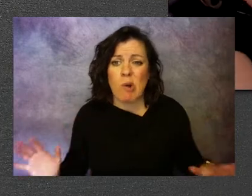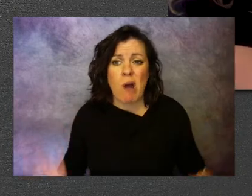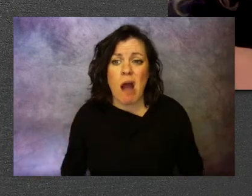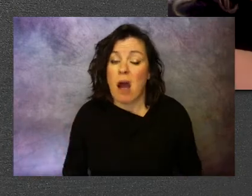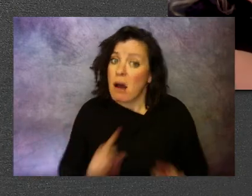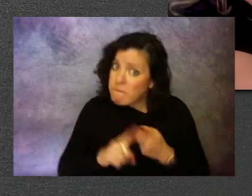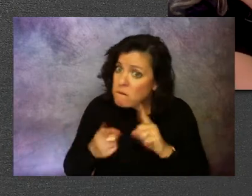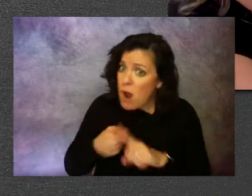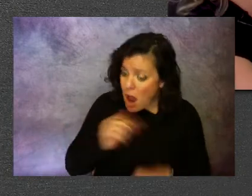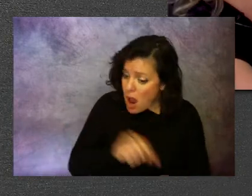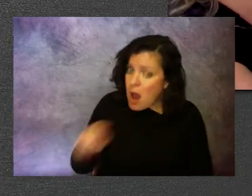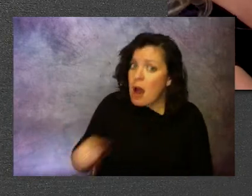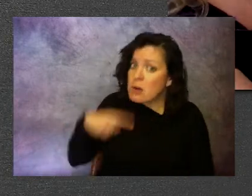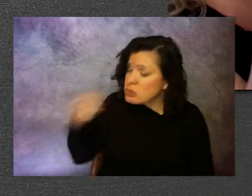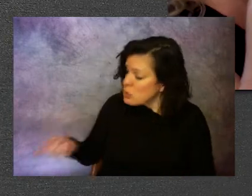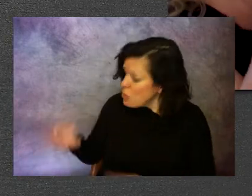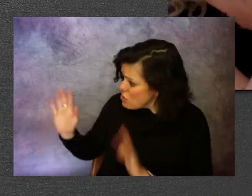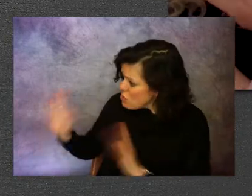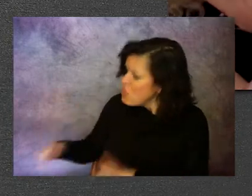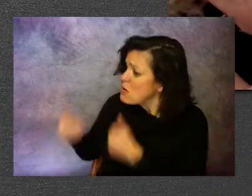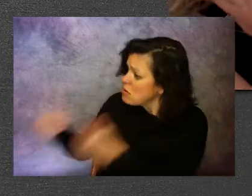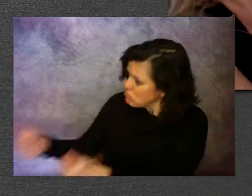think he should go to the dentist.